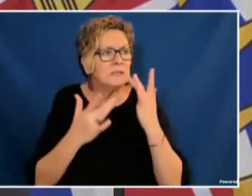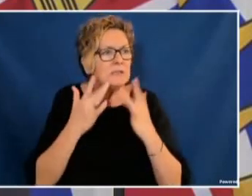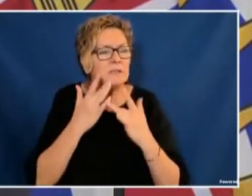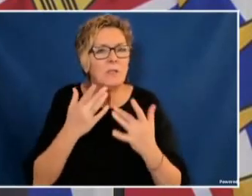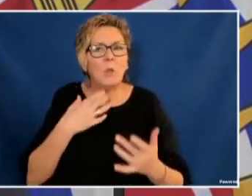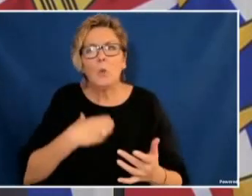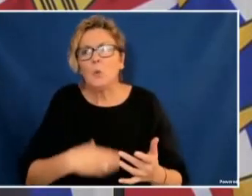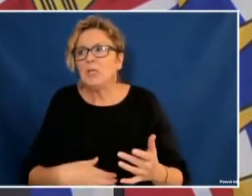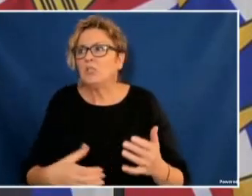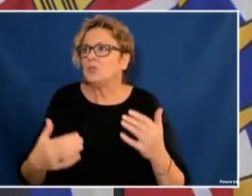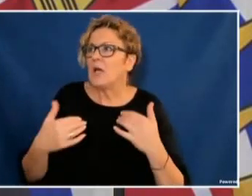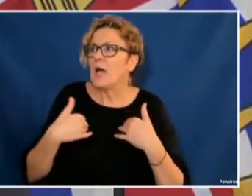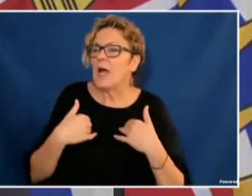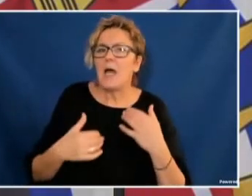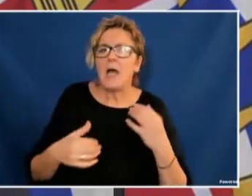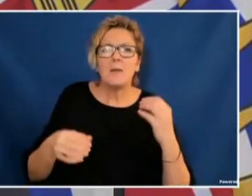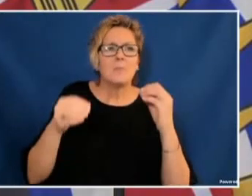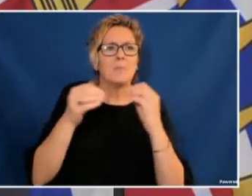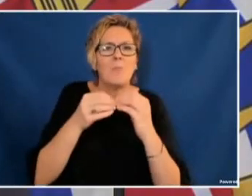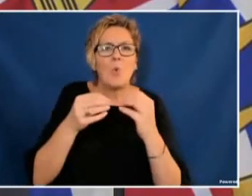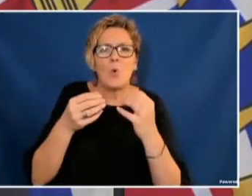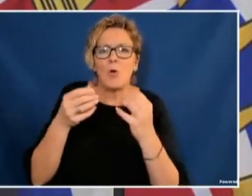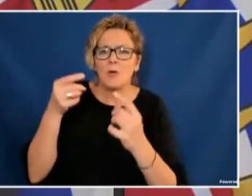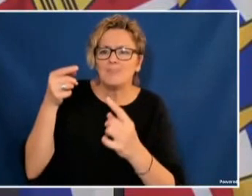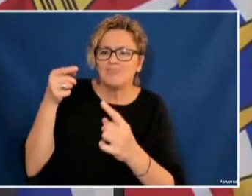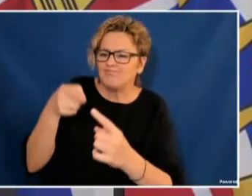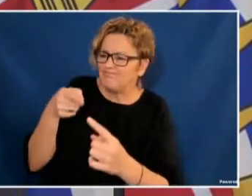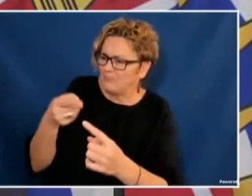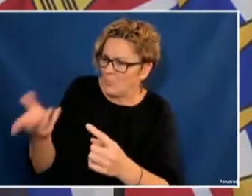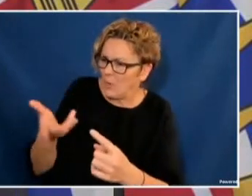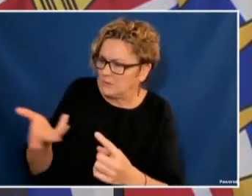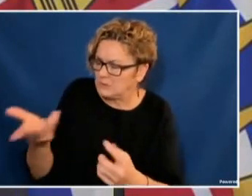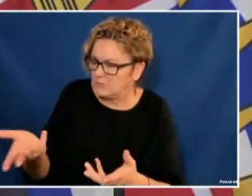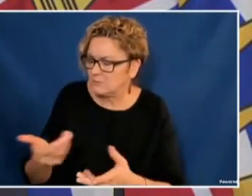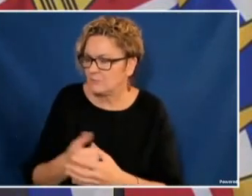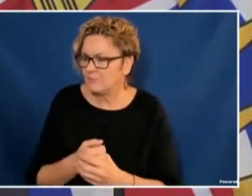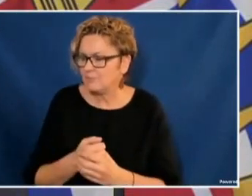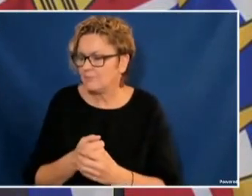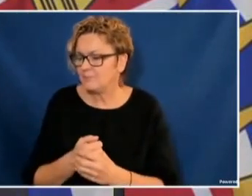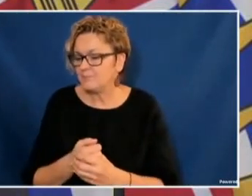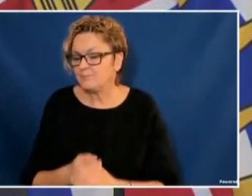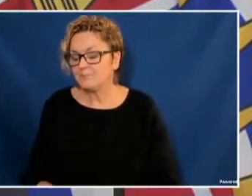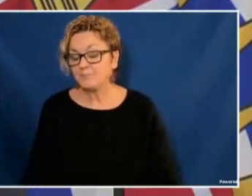needed more than what we had planned for. These